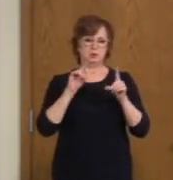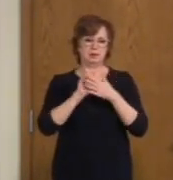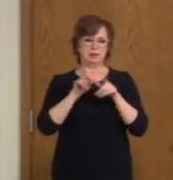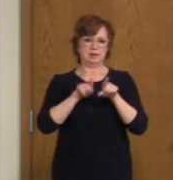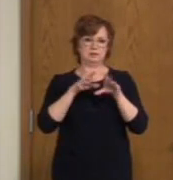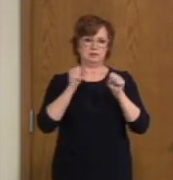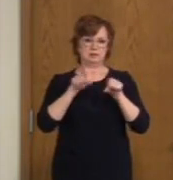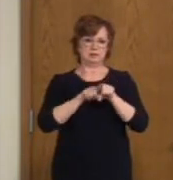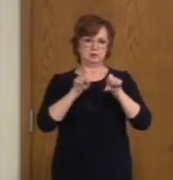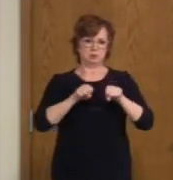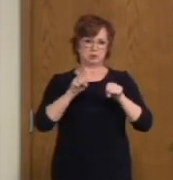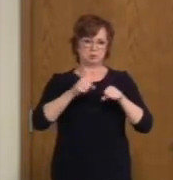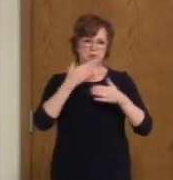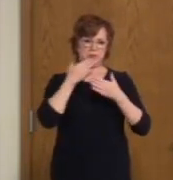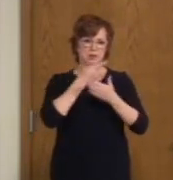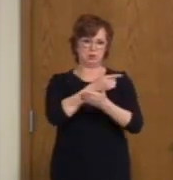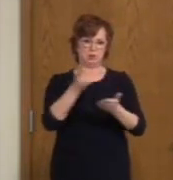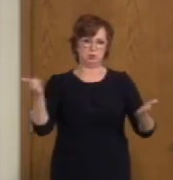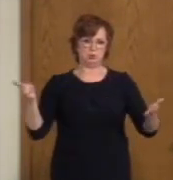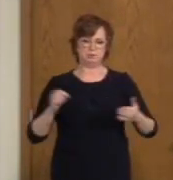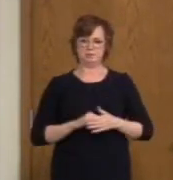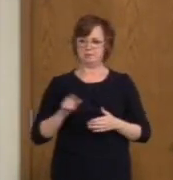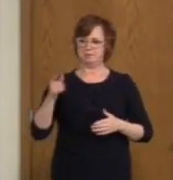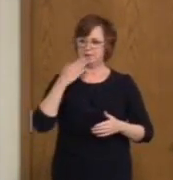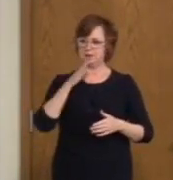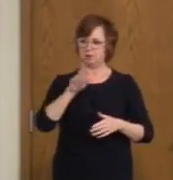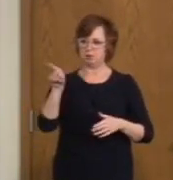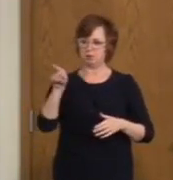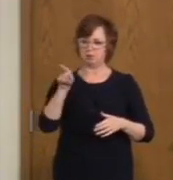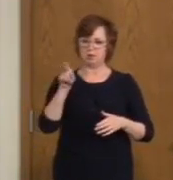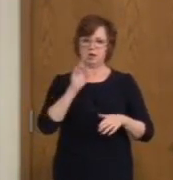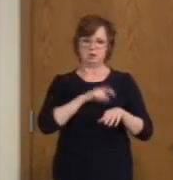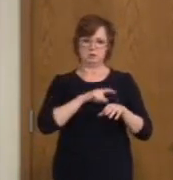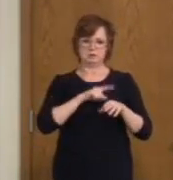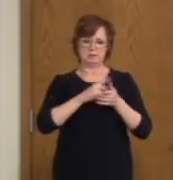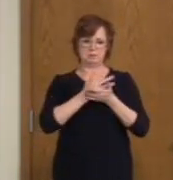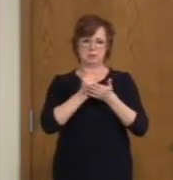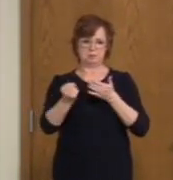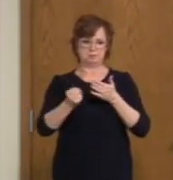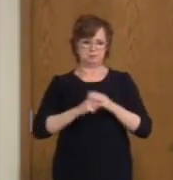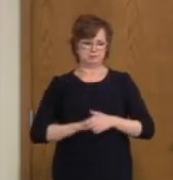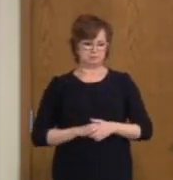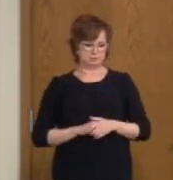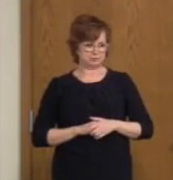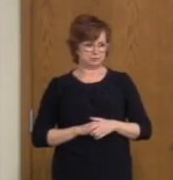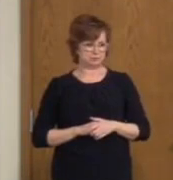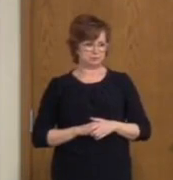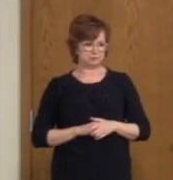Thank you, everybody. Thank you, everyone. That concludes today's availability.